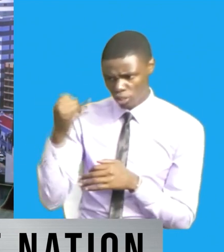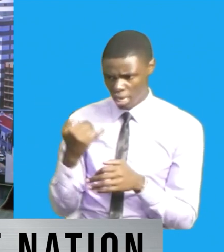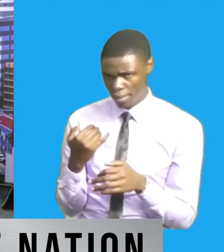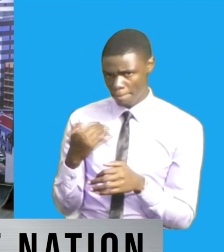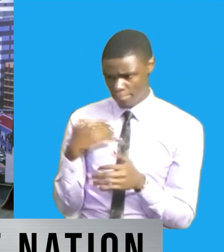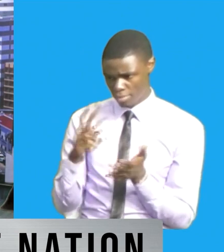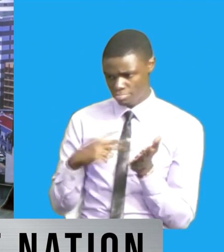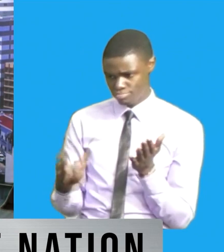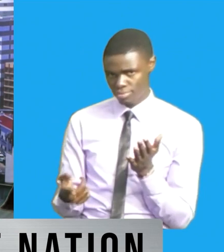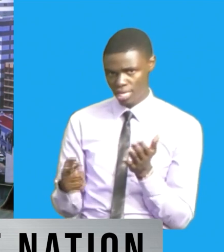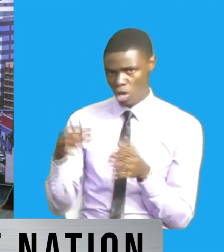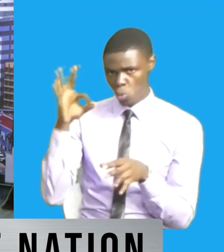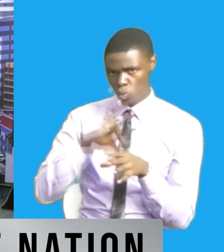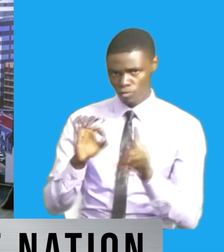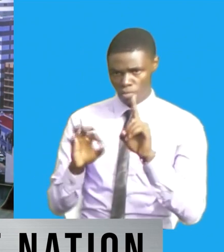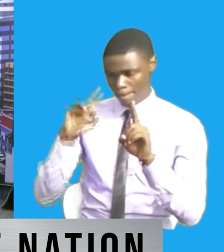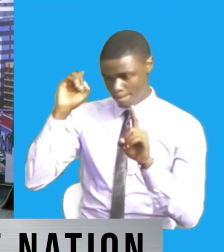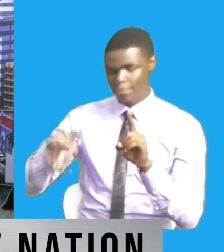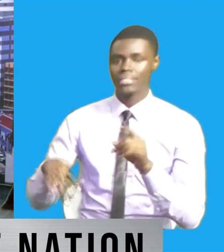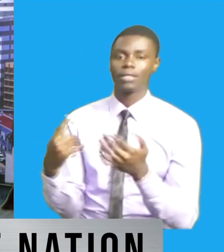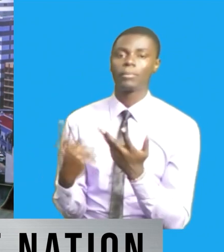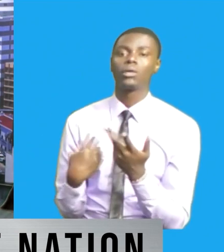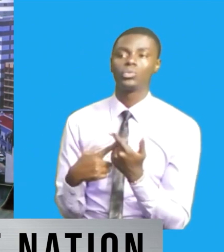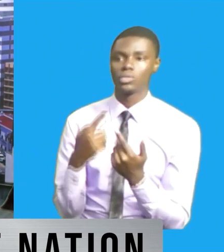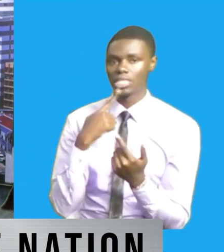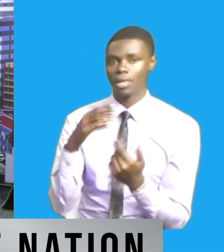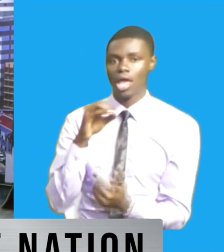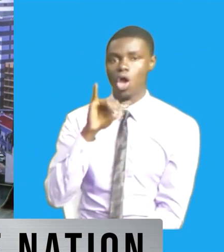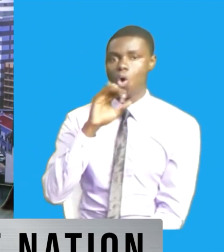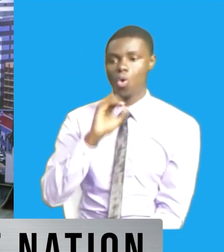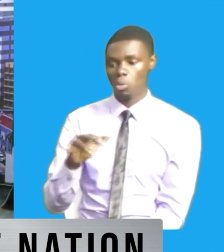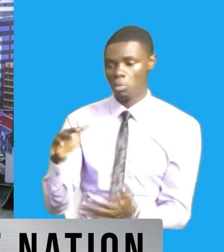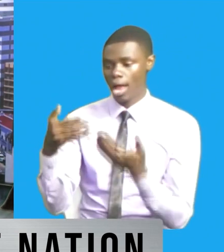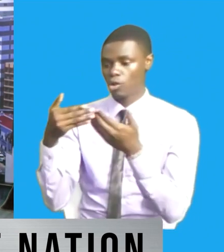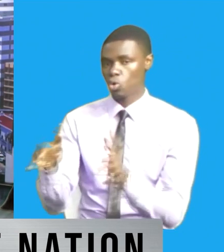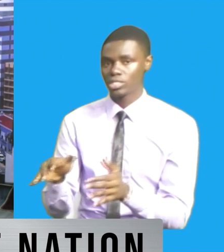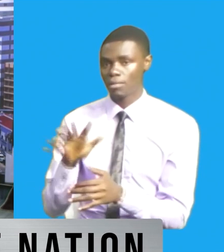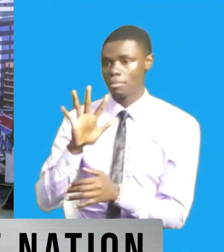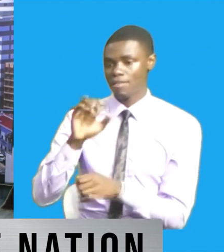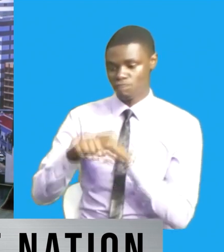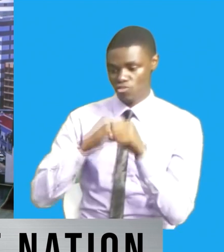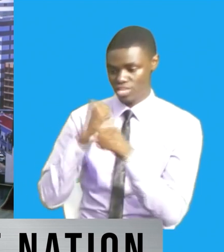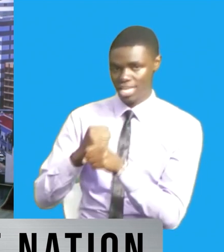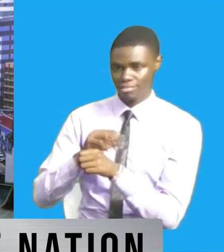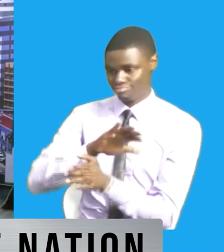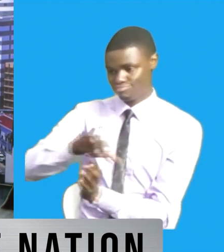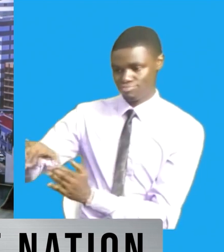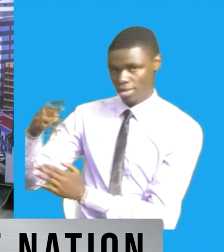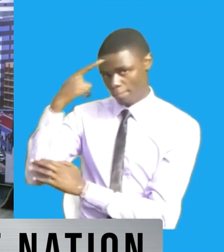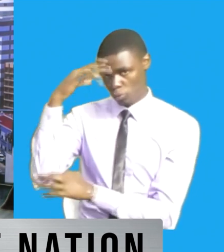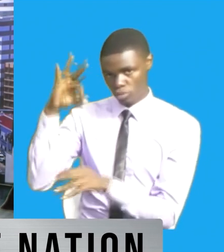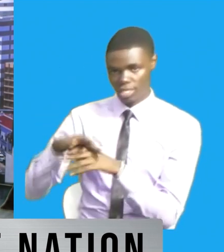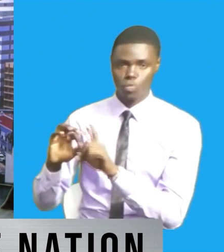kura moja, hiyo kura moja inafaa ihesabu. Na isemekane Oyo alipoteza, hii mwaka 5 atakaa nje kwa sababu ya kura